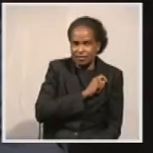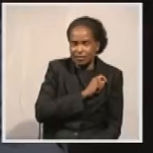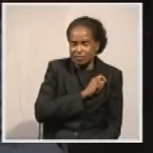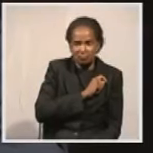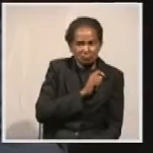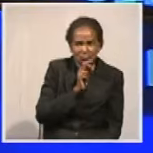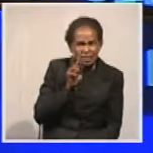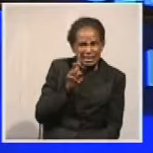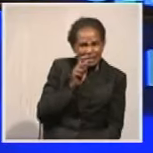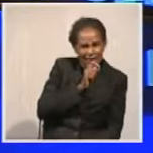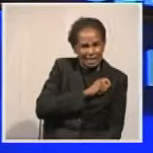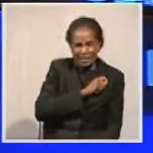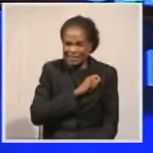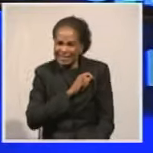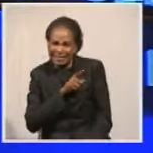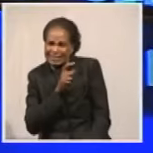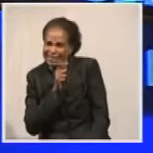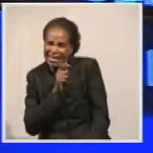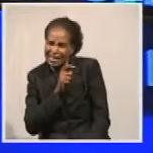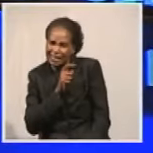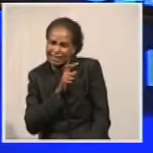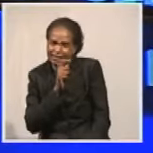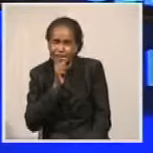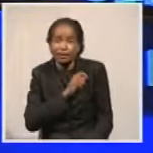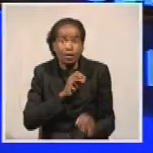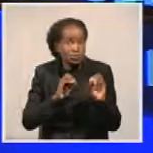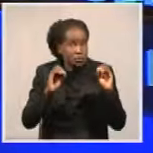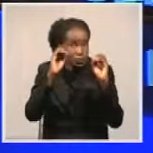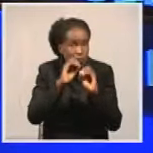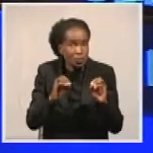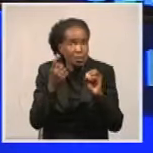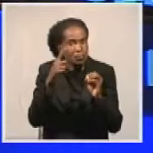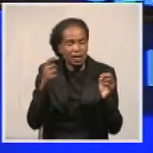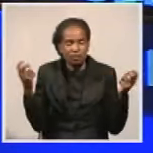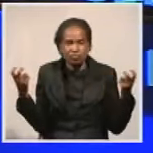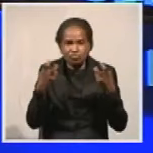We really did not trust each other. So each party